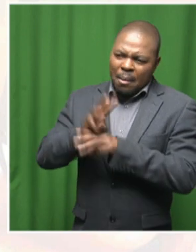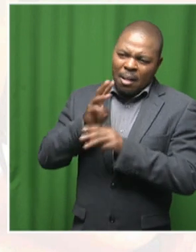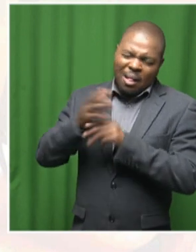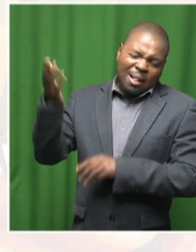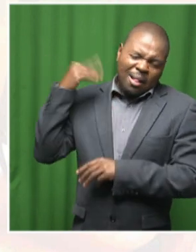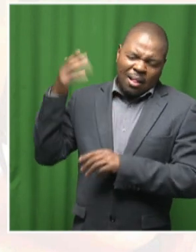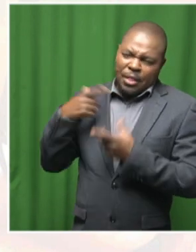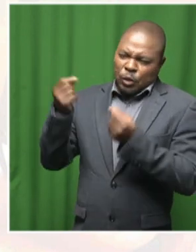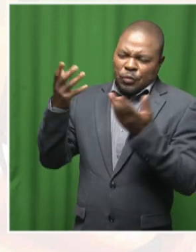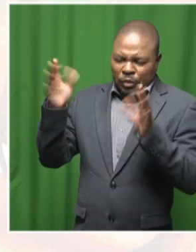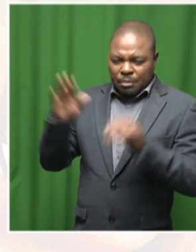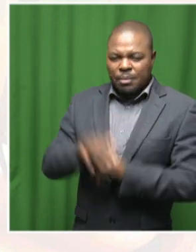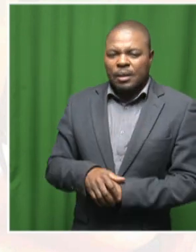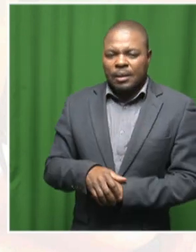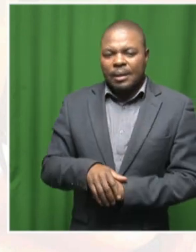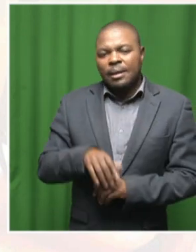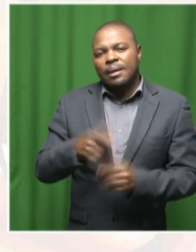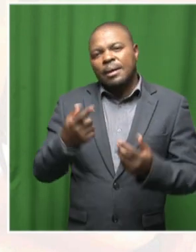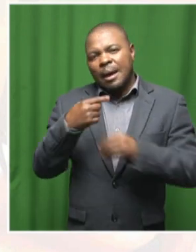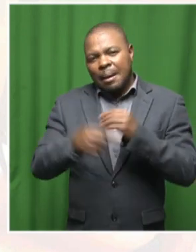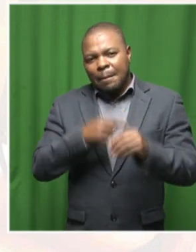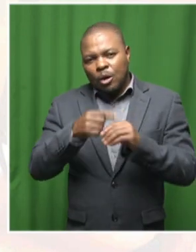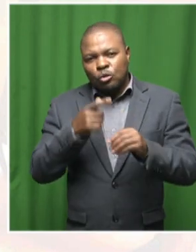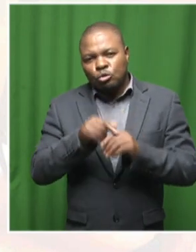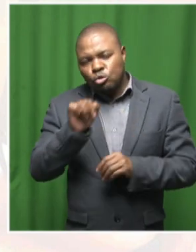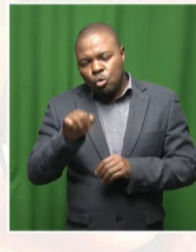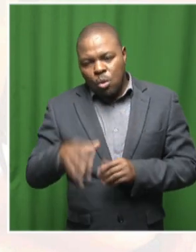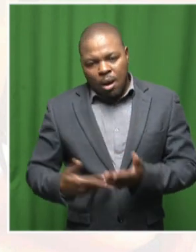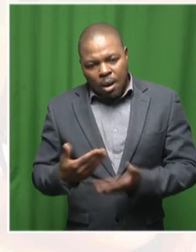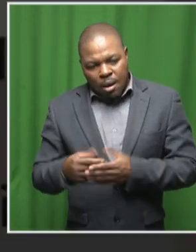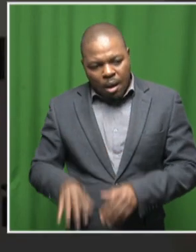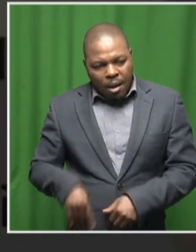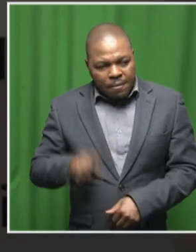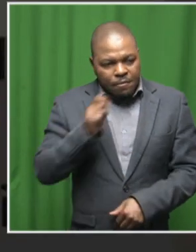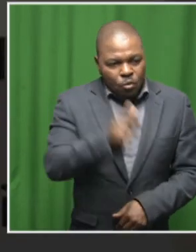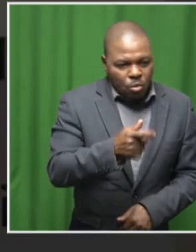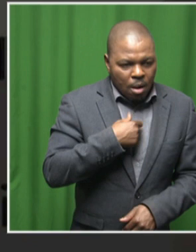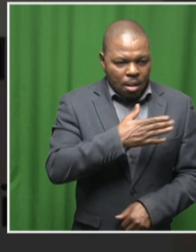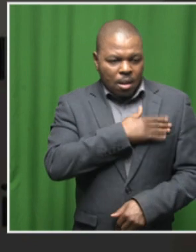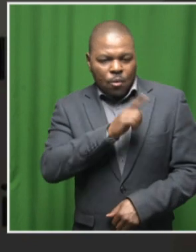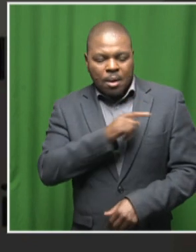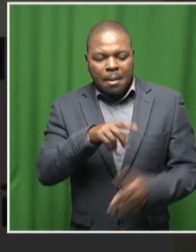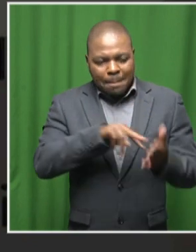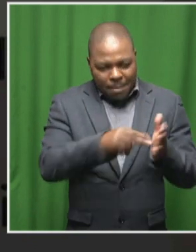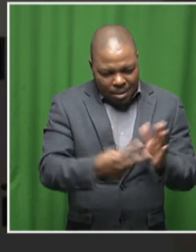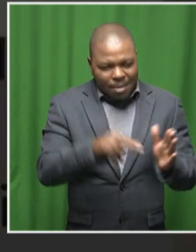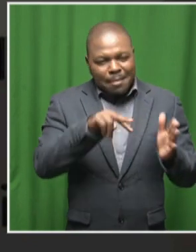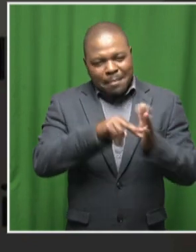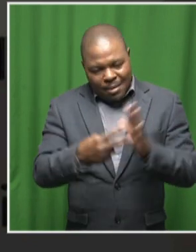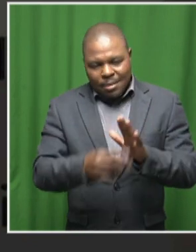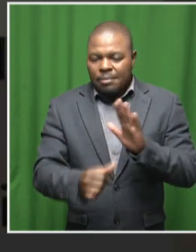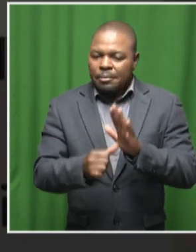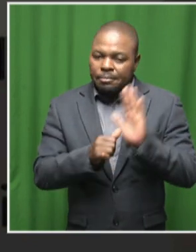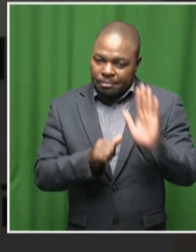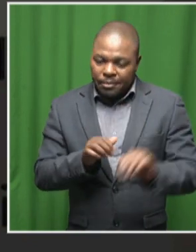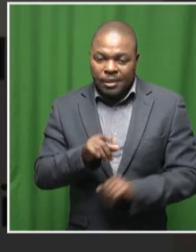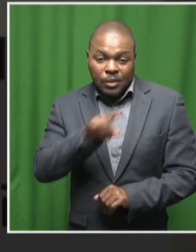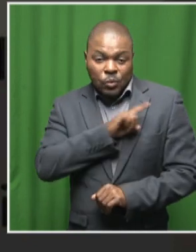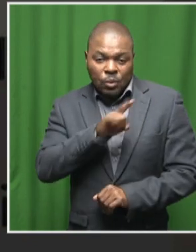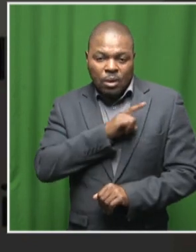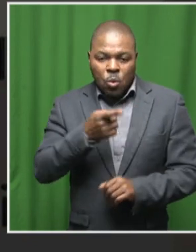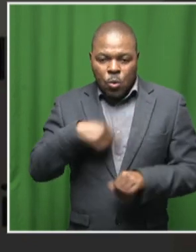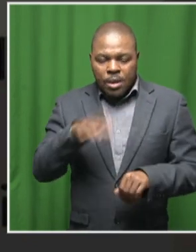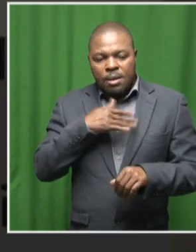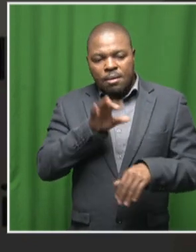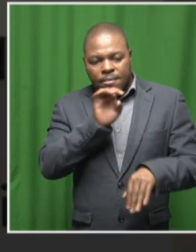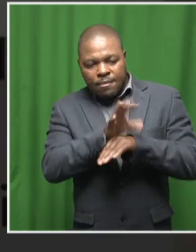in the day. So it is all about your pockets and what you can afford and what you like. But planning is very important. And that's why as dietitians